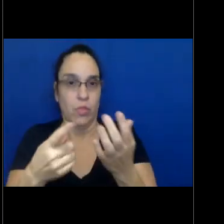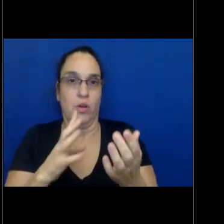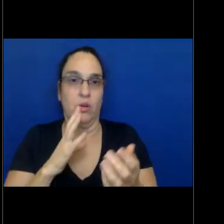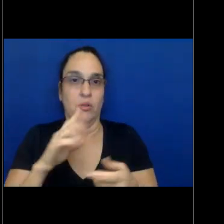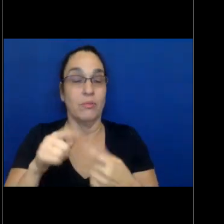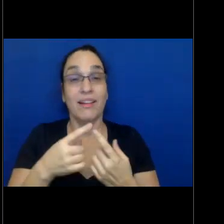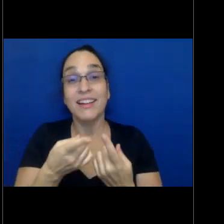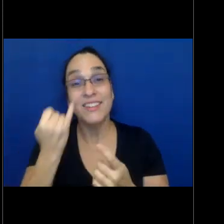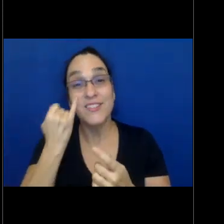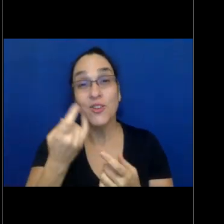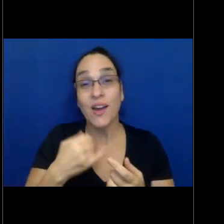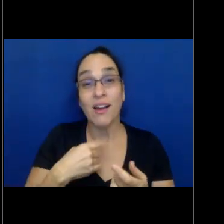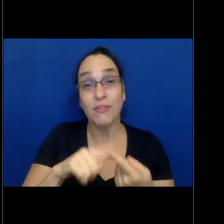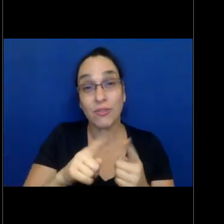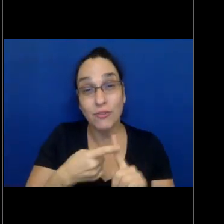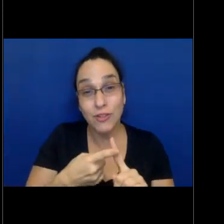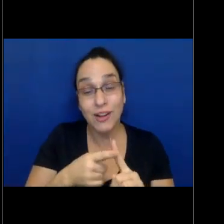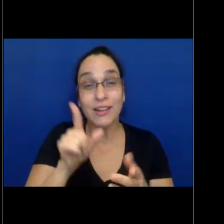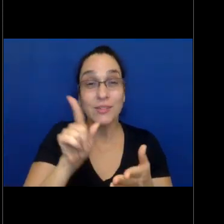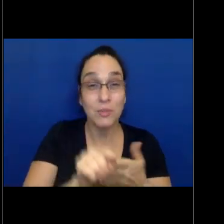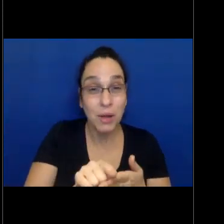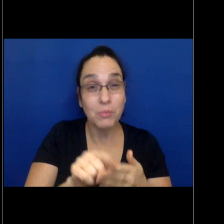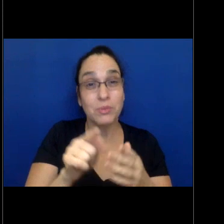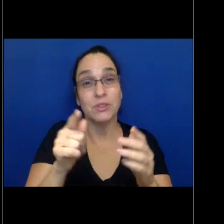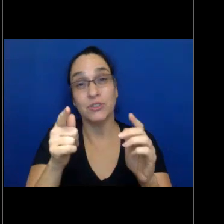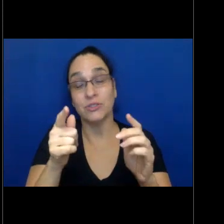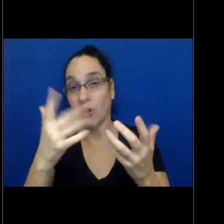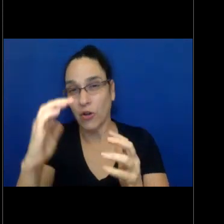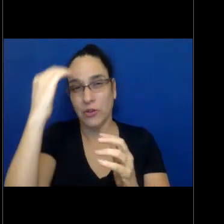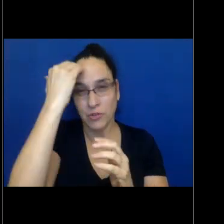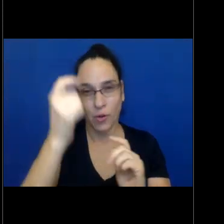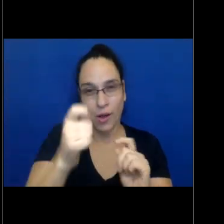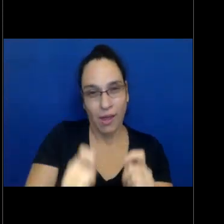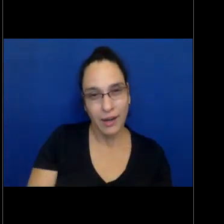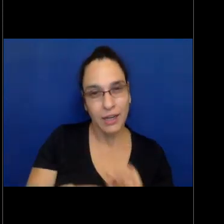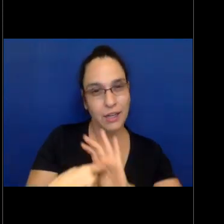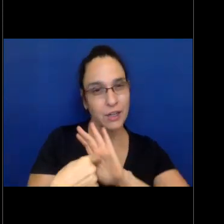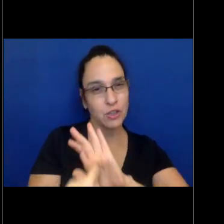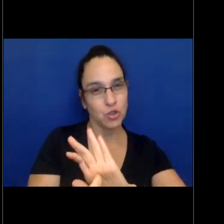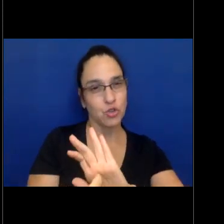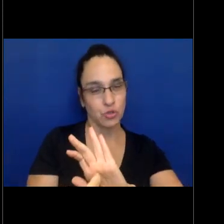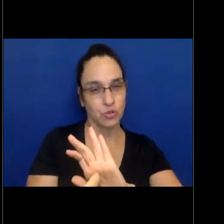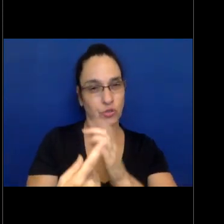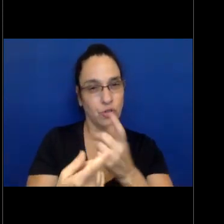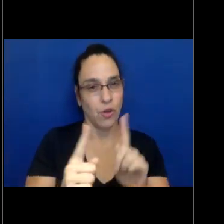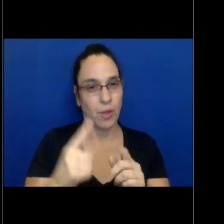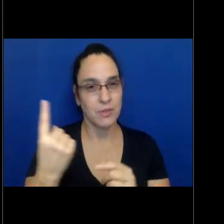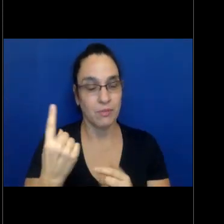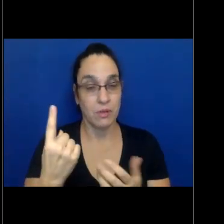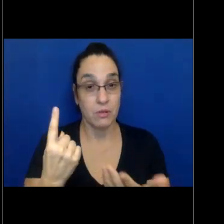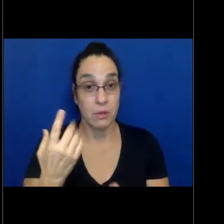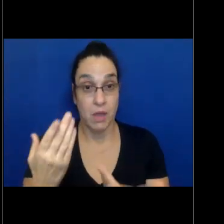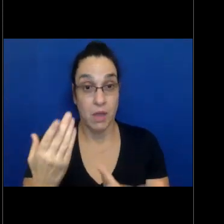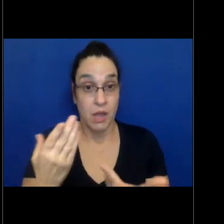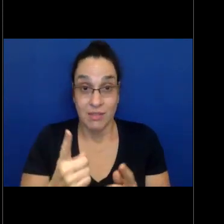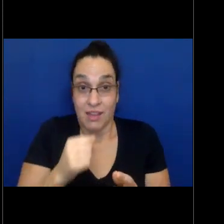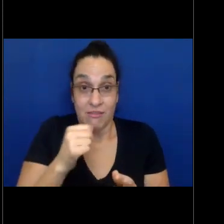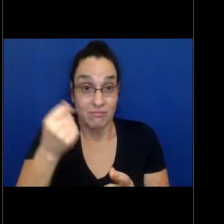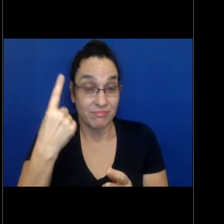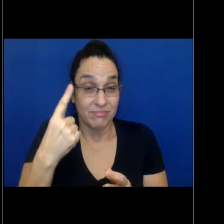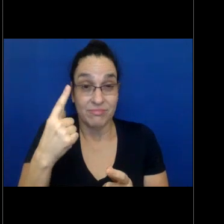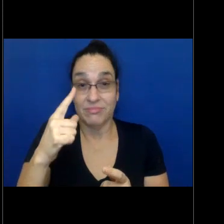who are working editing, just talk to them, show them something that they may not understand the technical